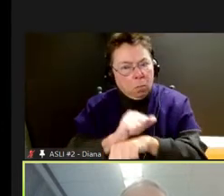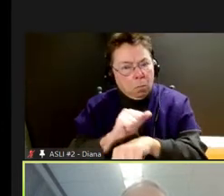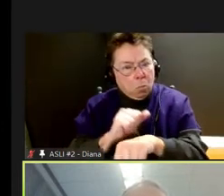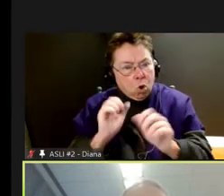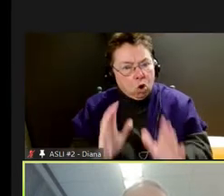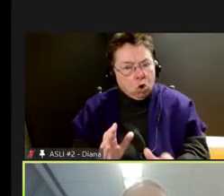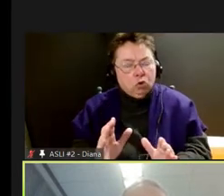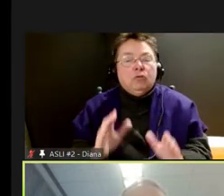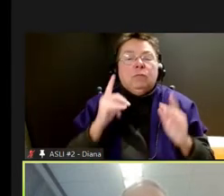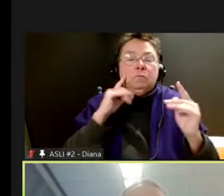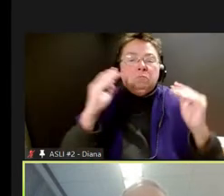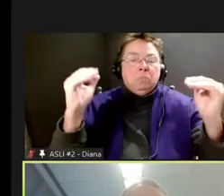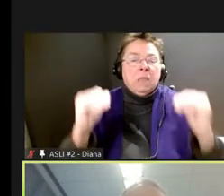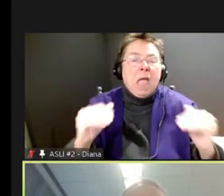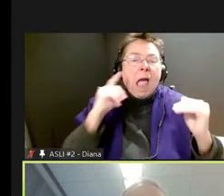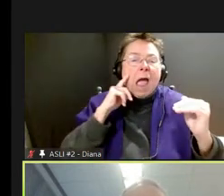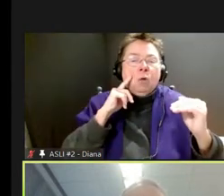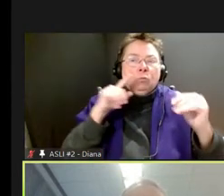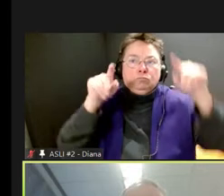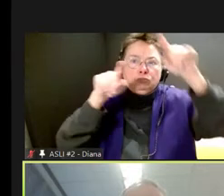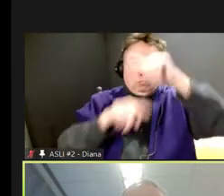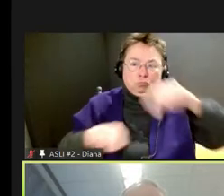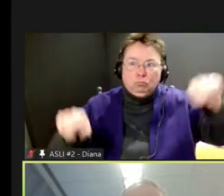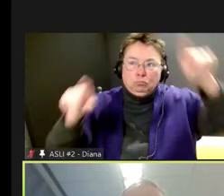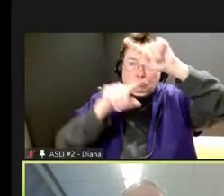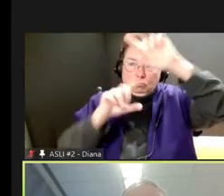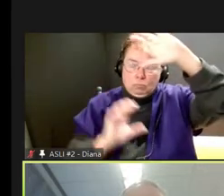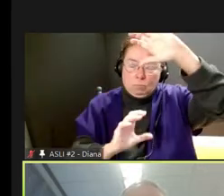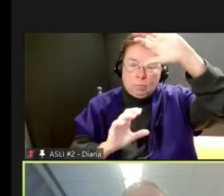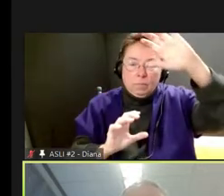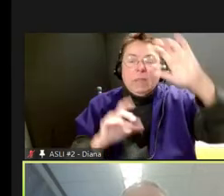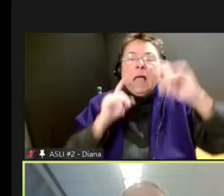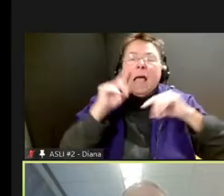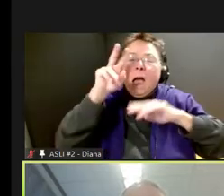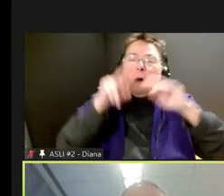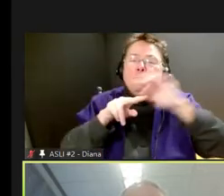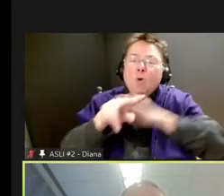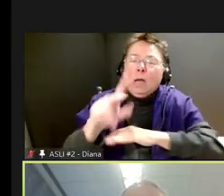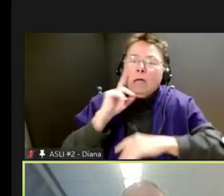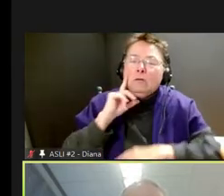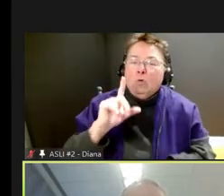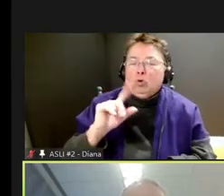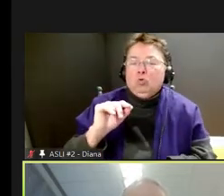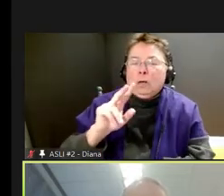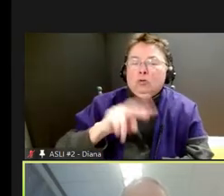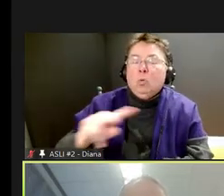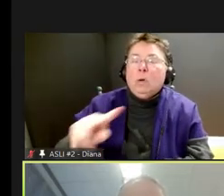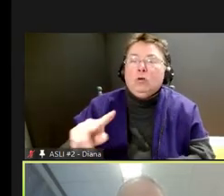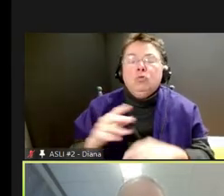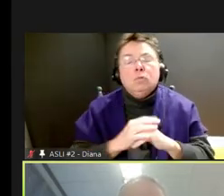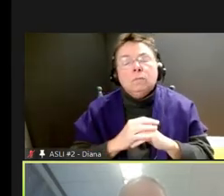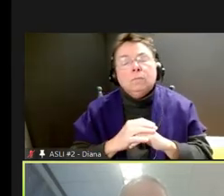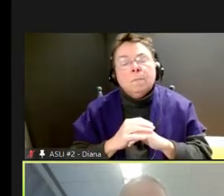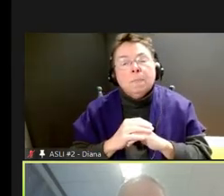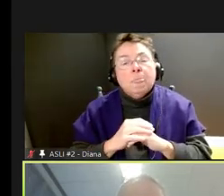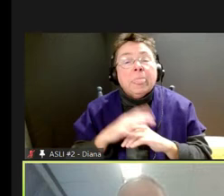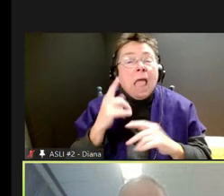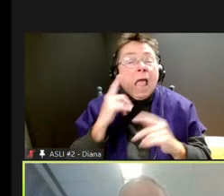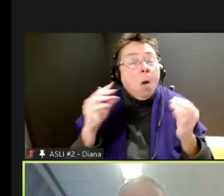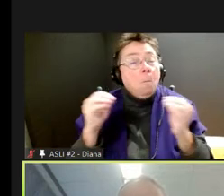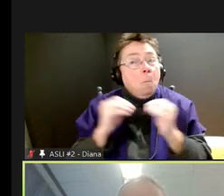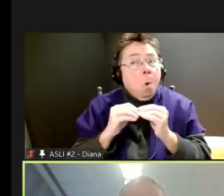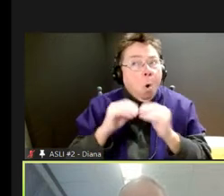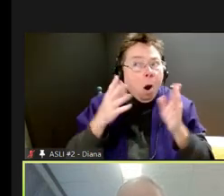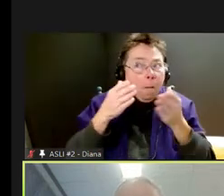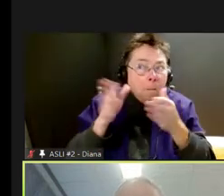On the next page, we have an overview of the 2022 forecast. And stronger public funding revenues